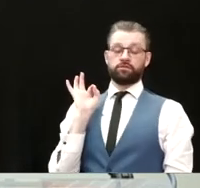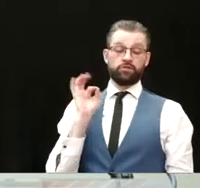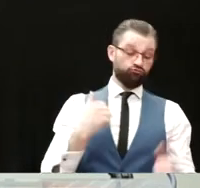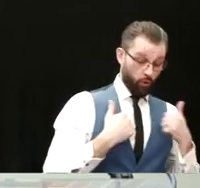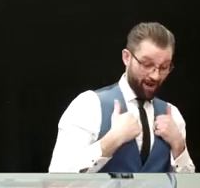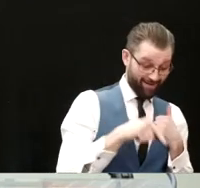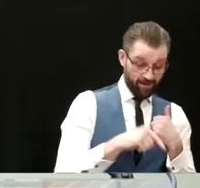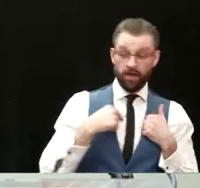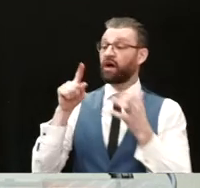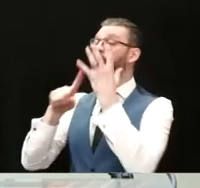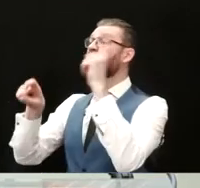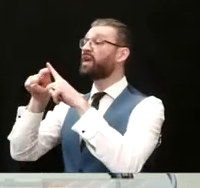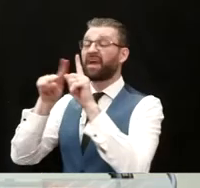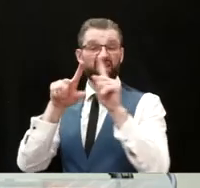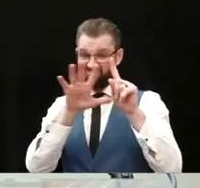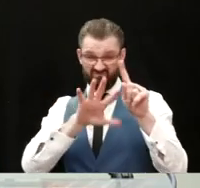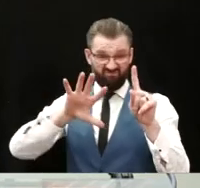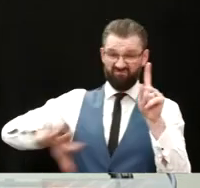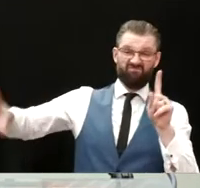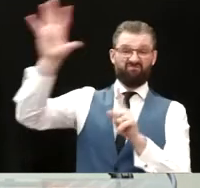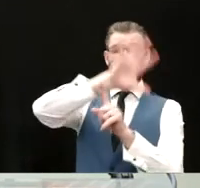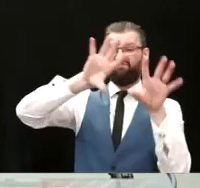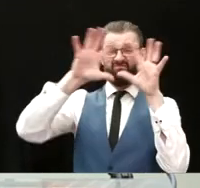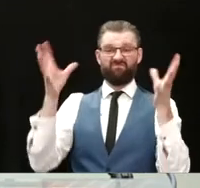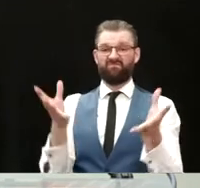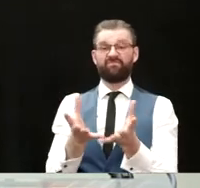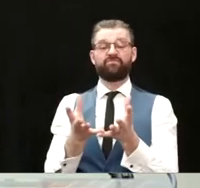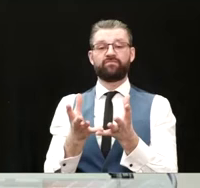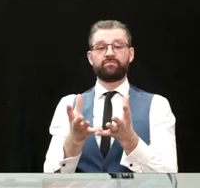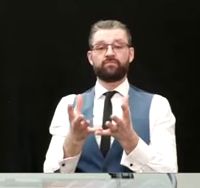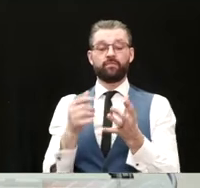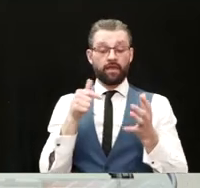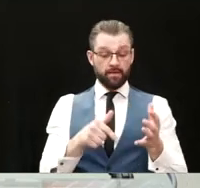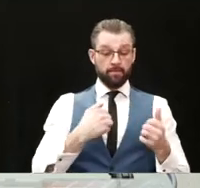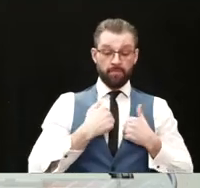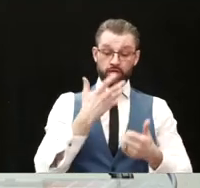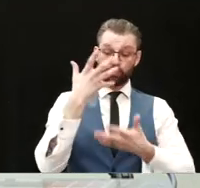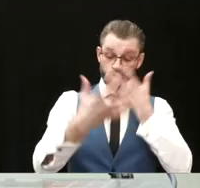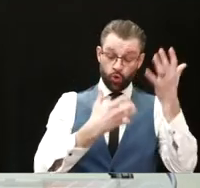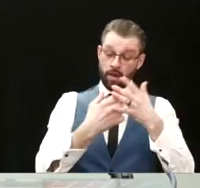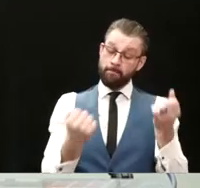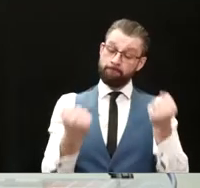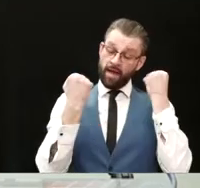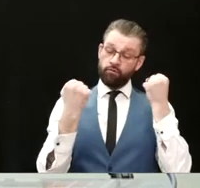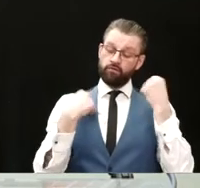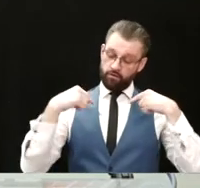the UK, and everywhere. This is not just a powerful story on an important